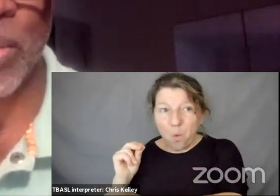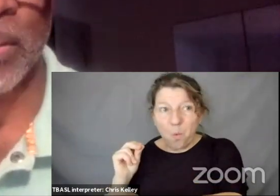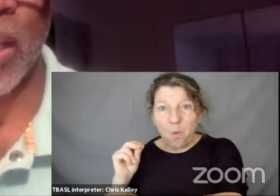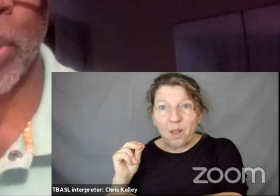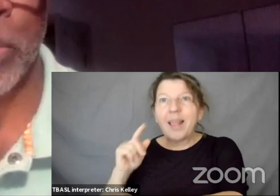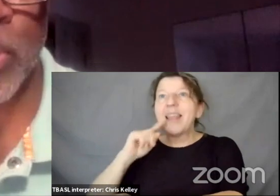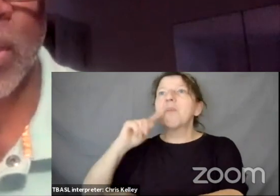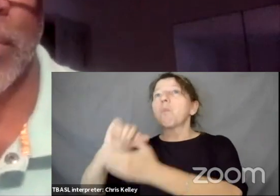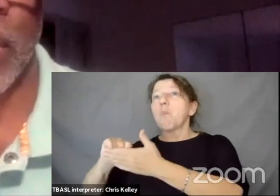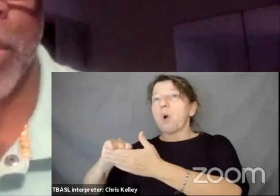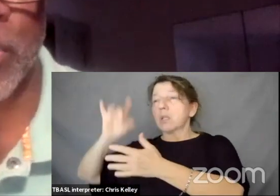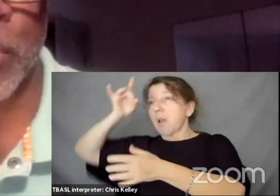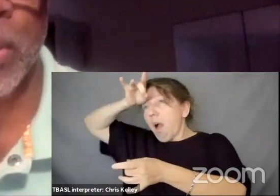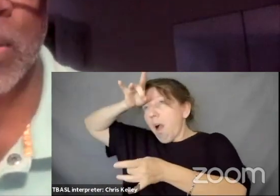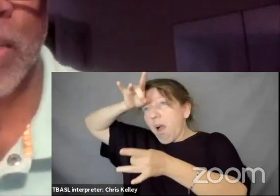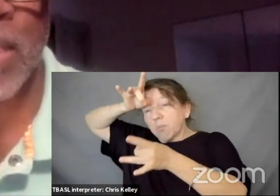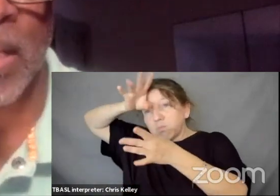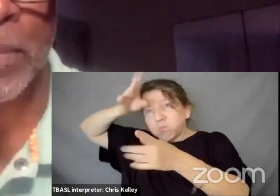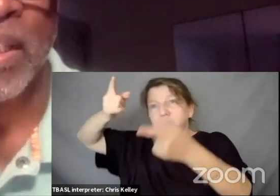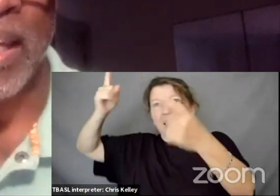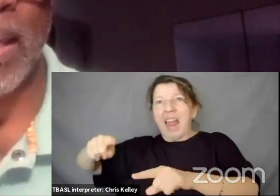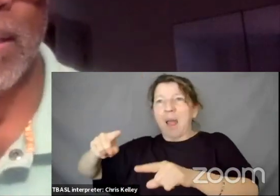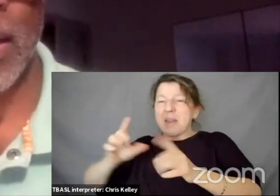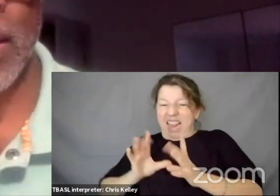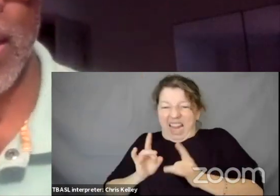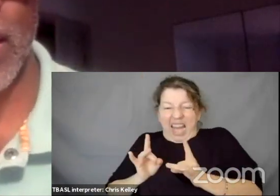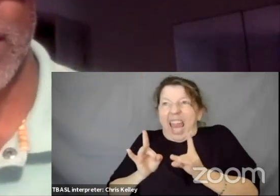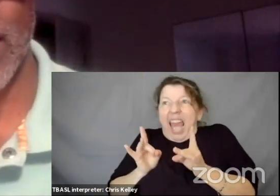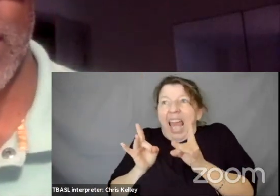of hatred that perpetrated a very peaceful religion of Islam